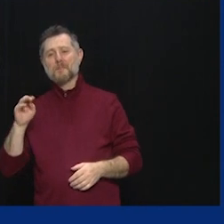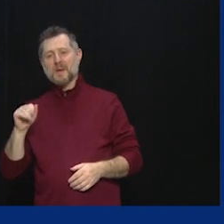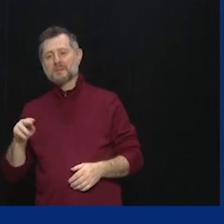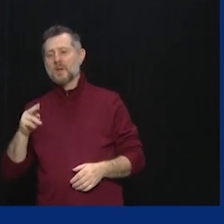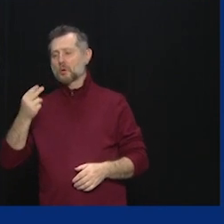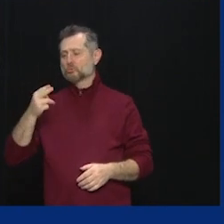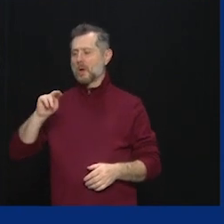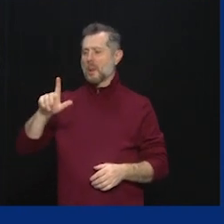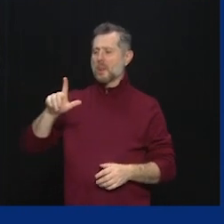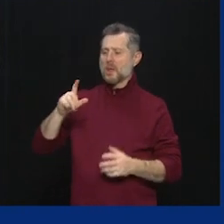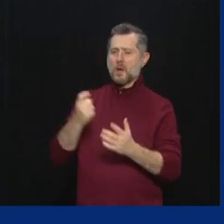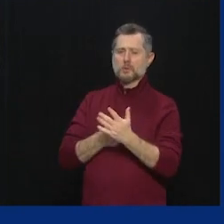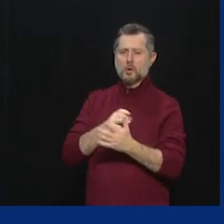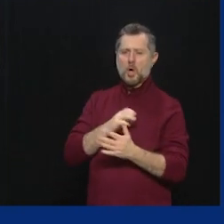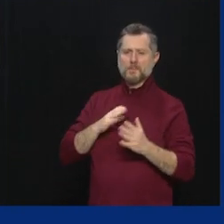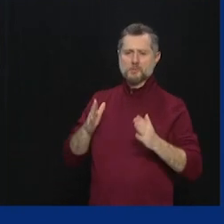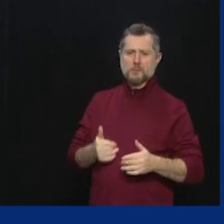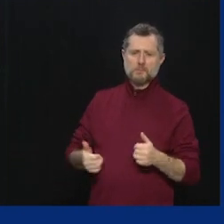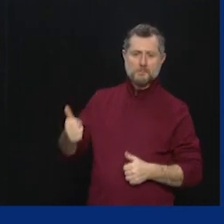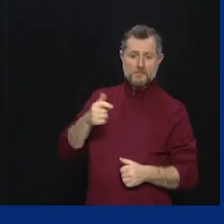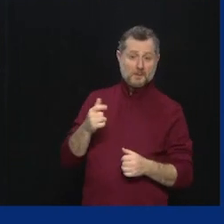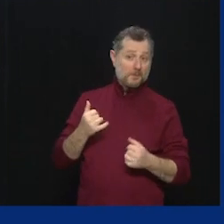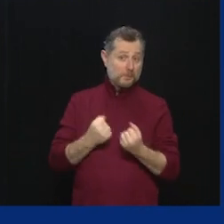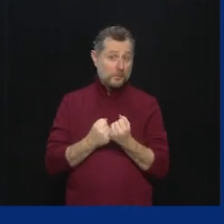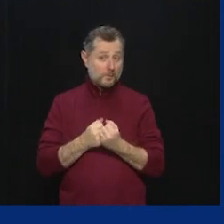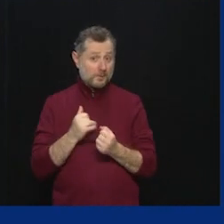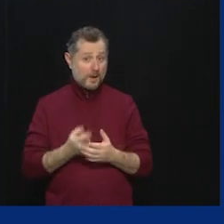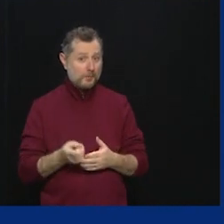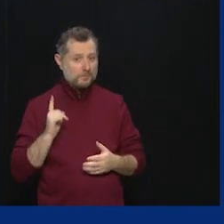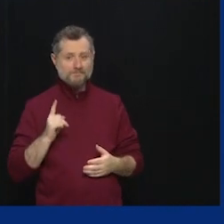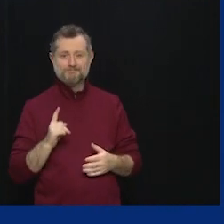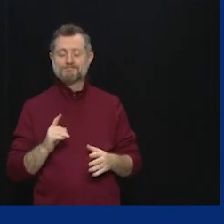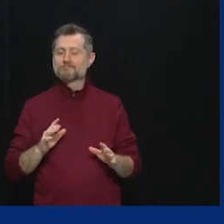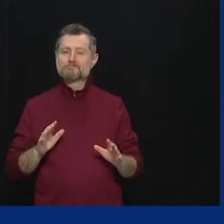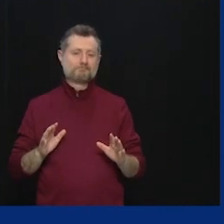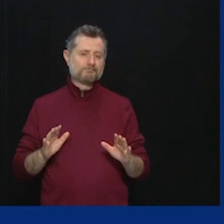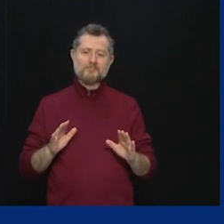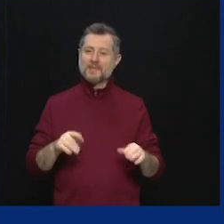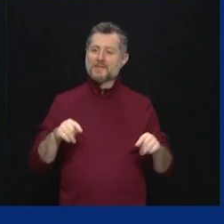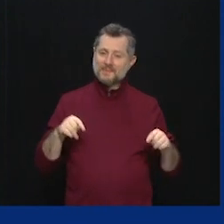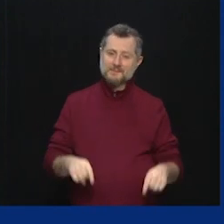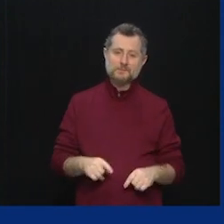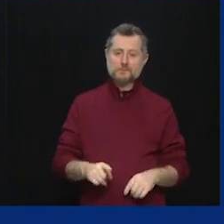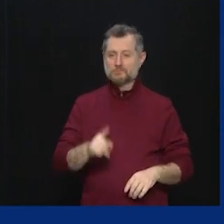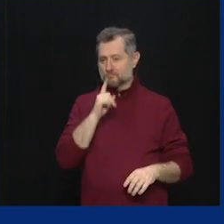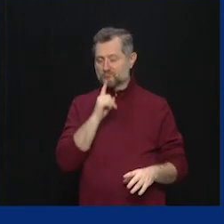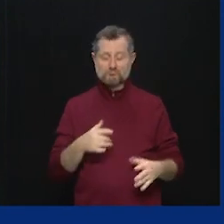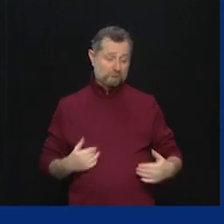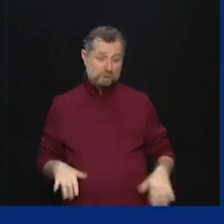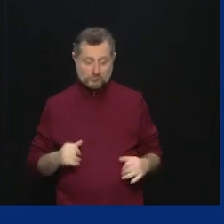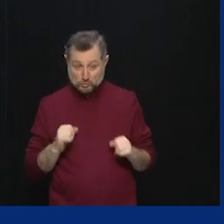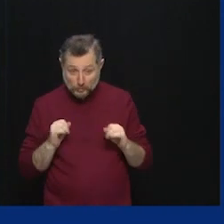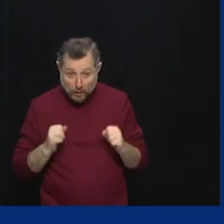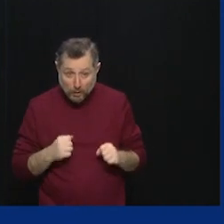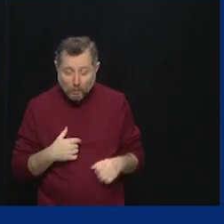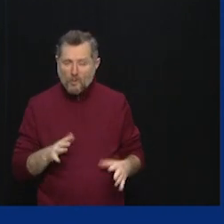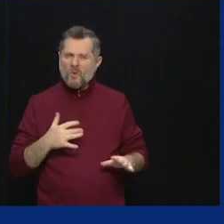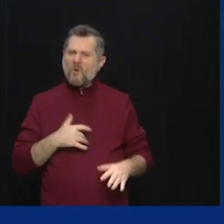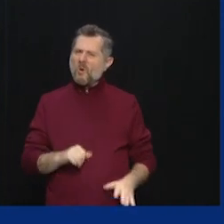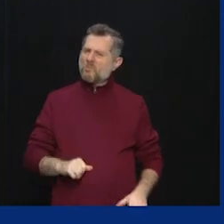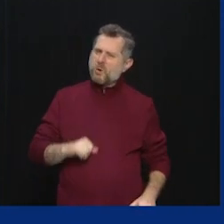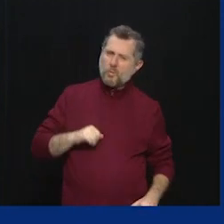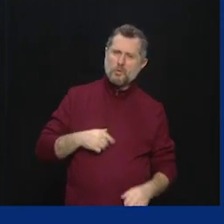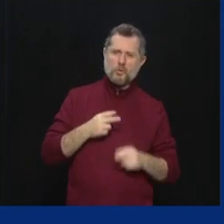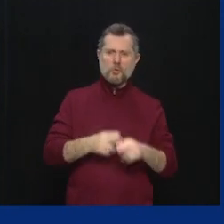NHL. This is extraordinary. This is a place that we're so proud to call the home of our beloved Islanders, because our Islanders have